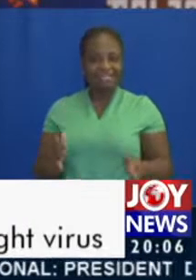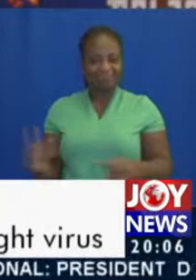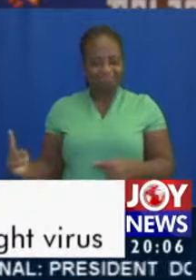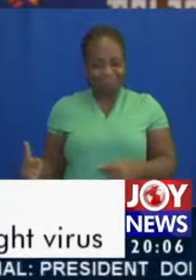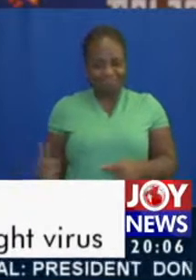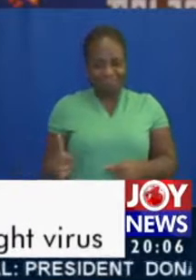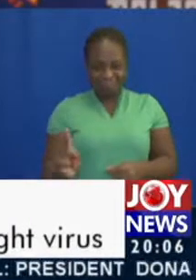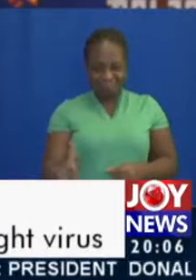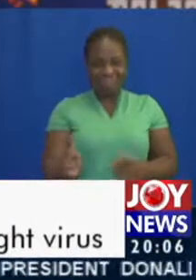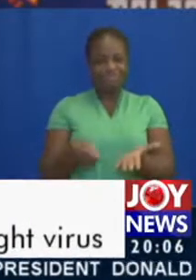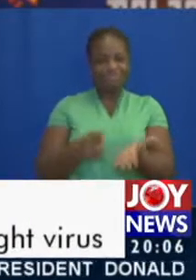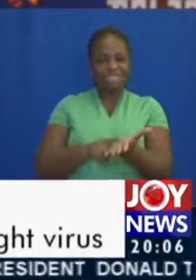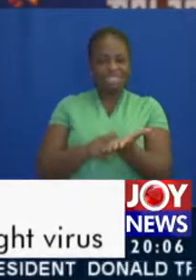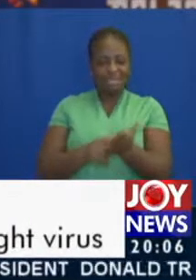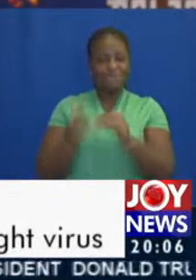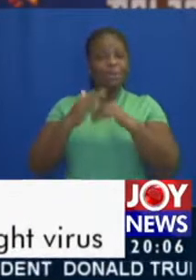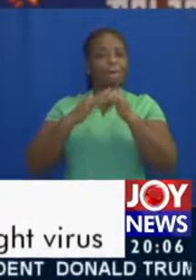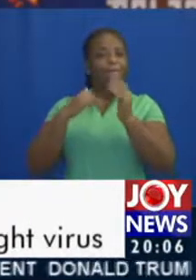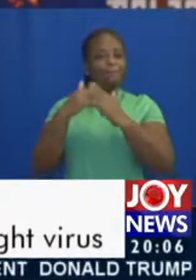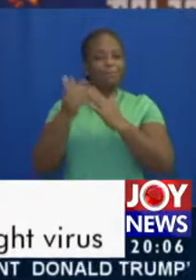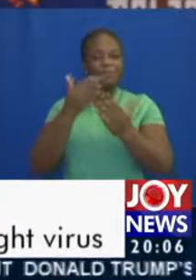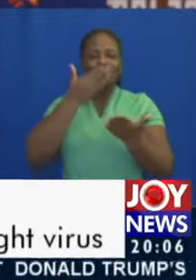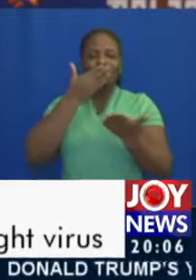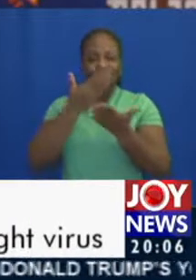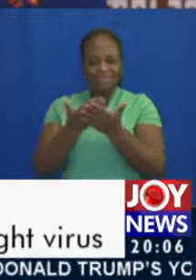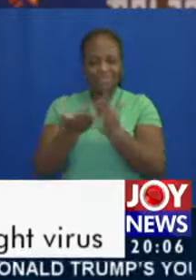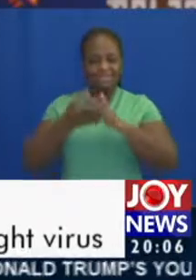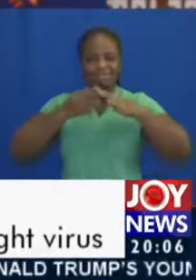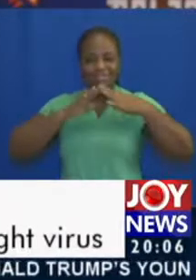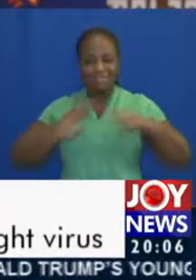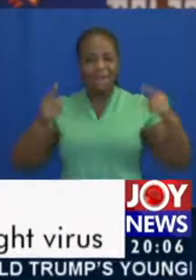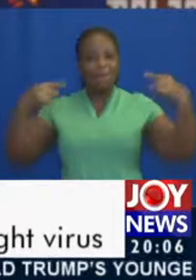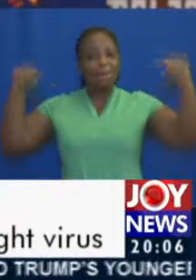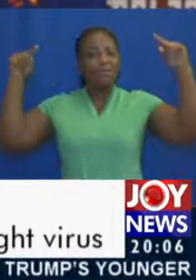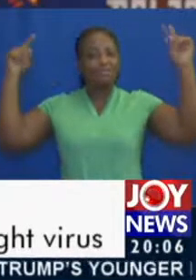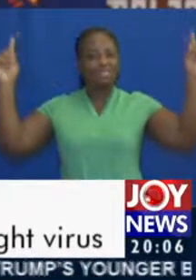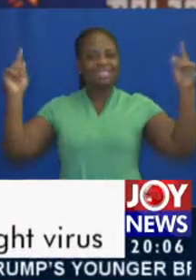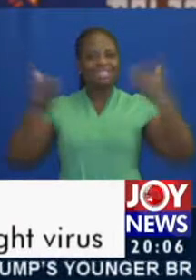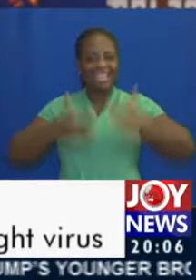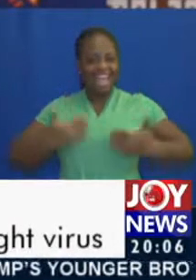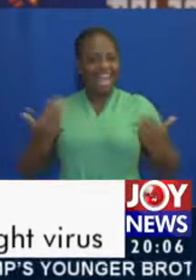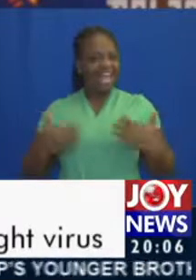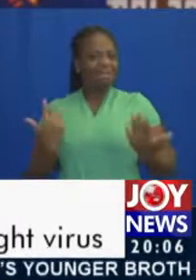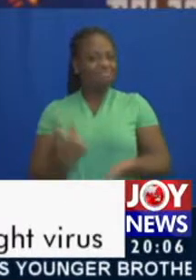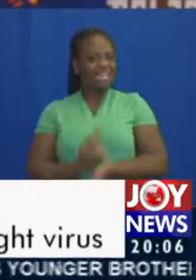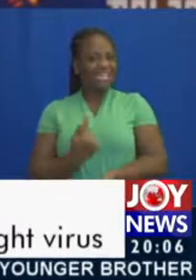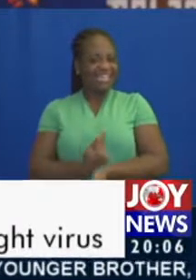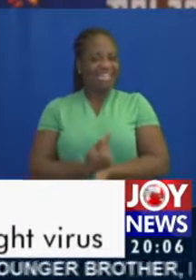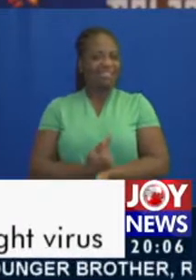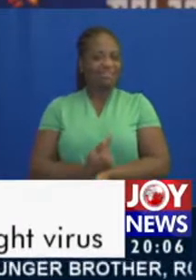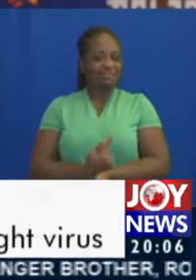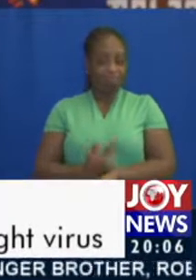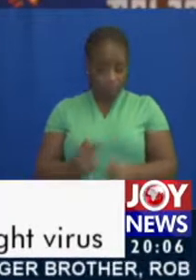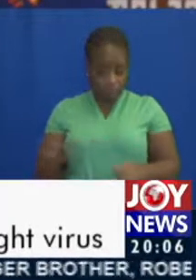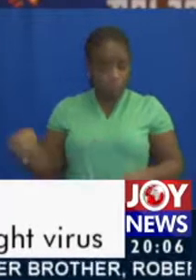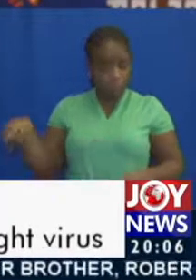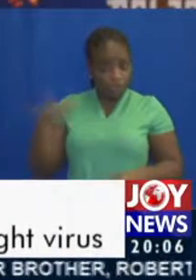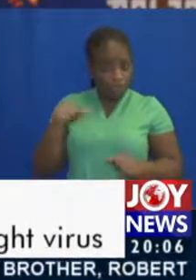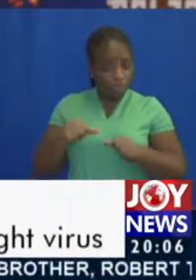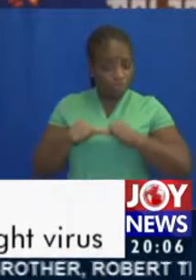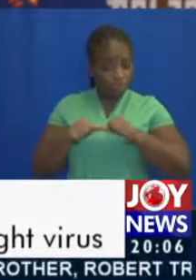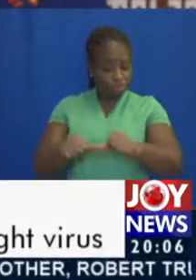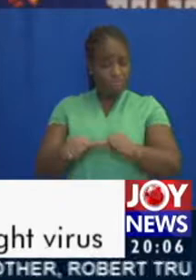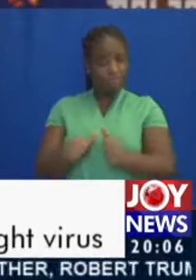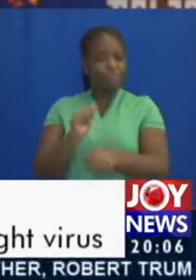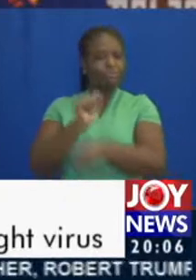united, democratic, peaceful, prosperous, and happy Ghana. We will continue to work